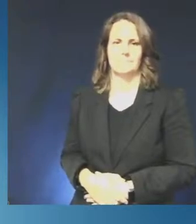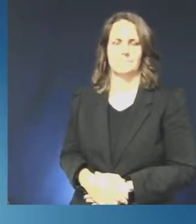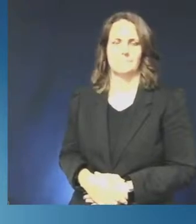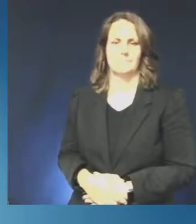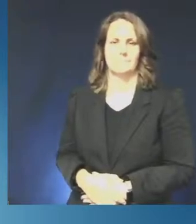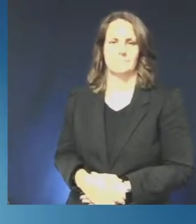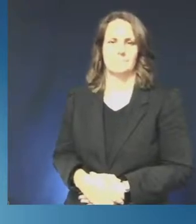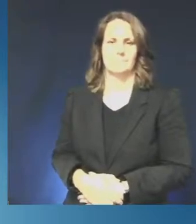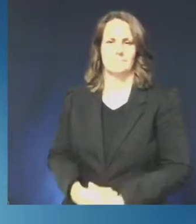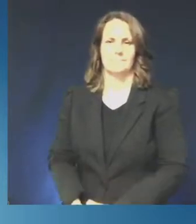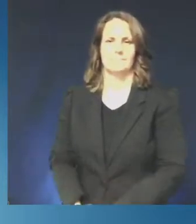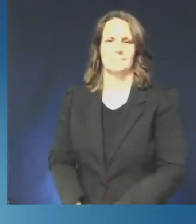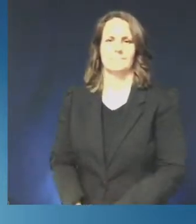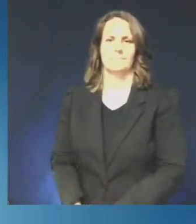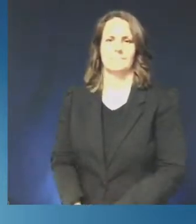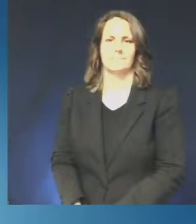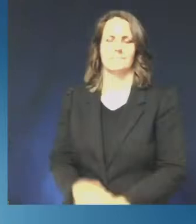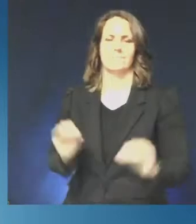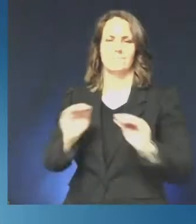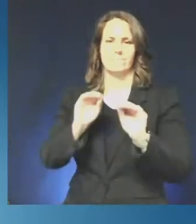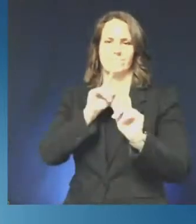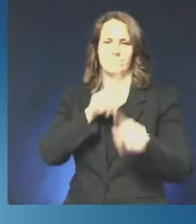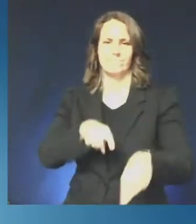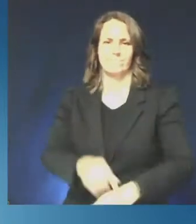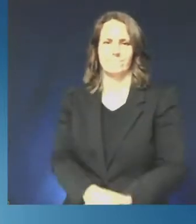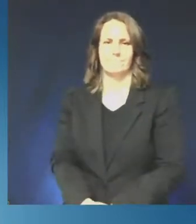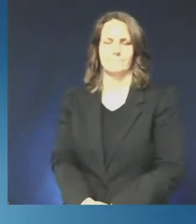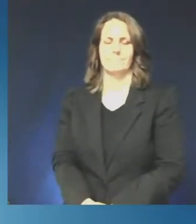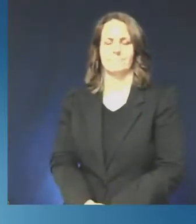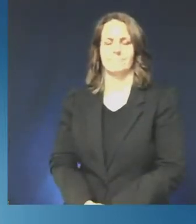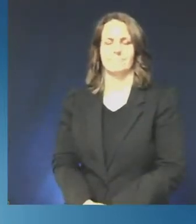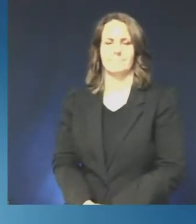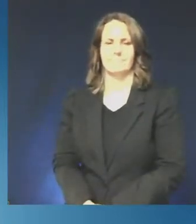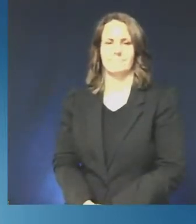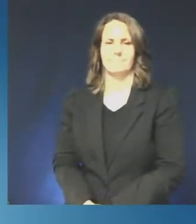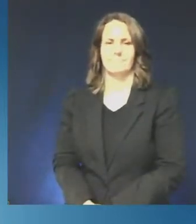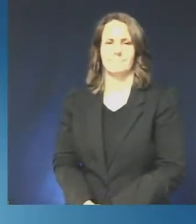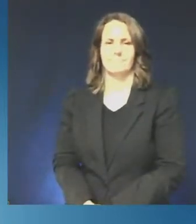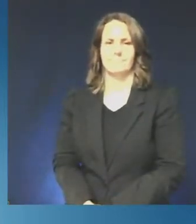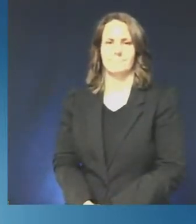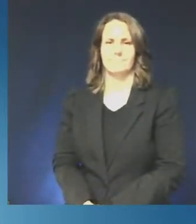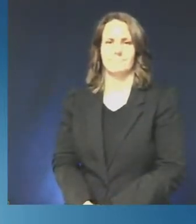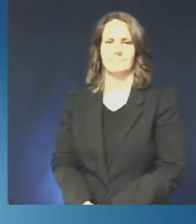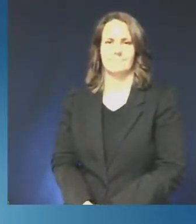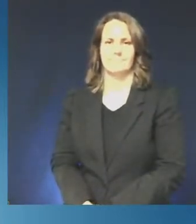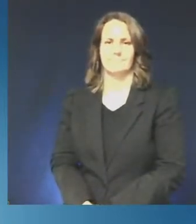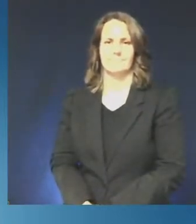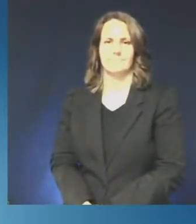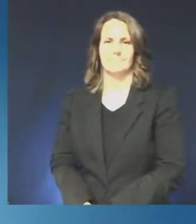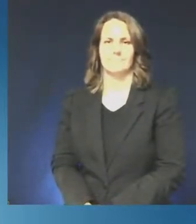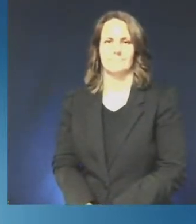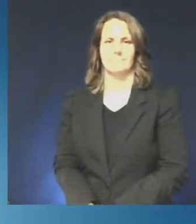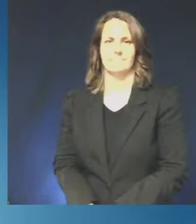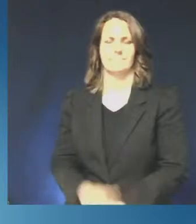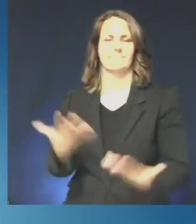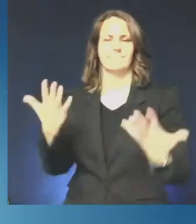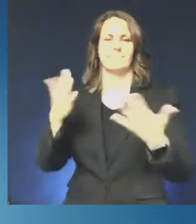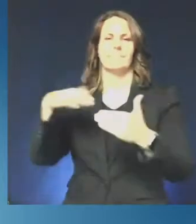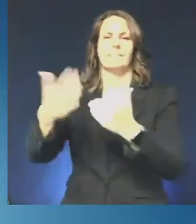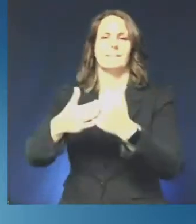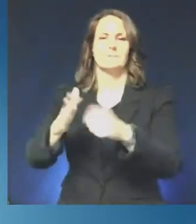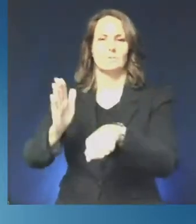And a reminder, *6 will unmute your phone. And we have to move on then to Caroline Hogan from